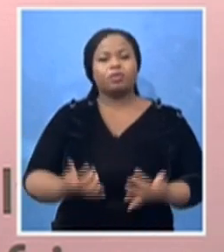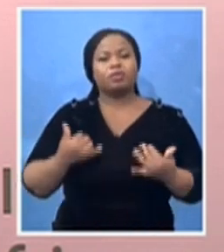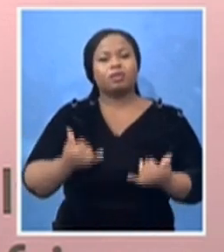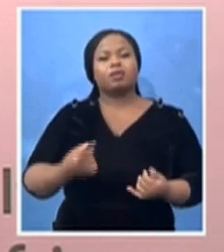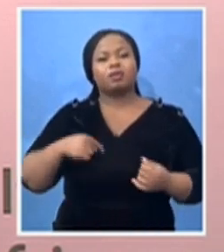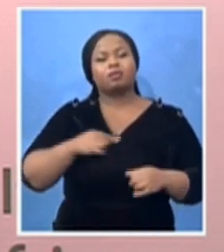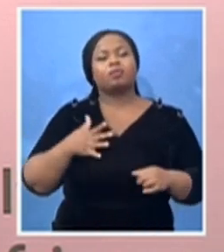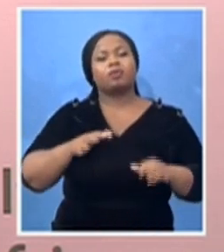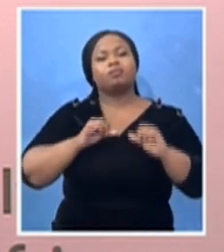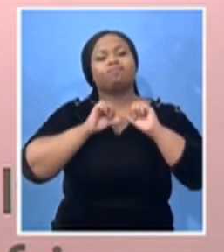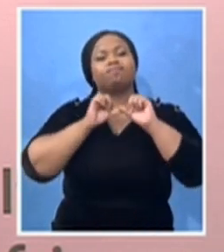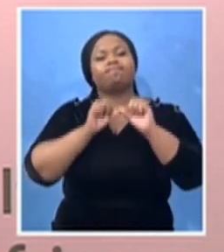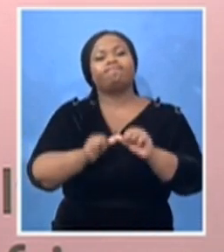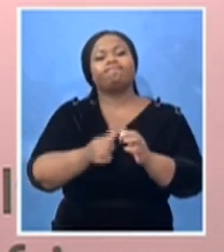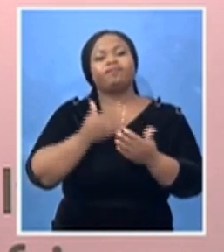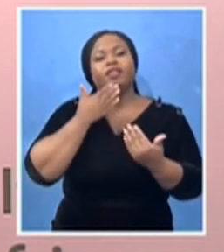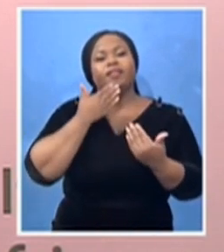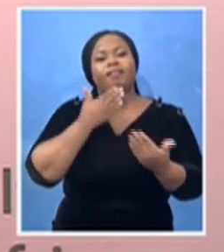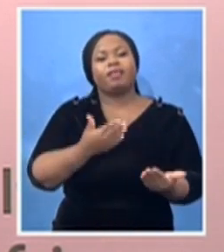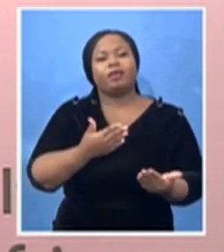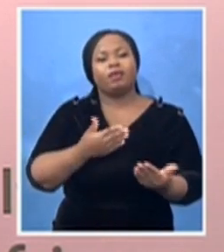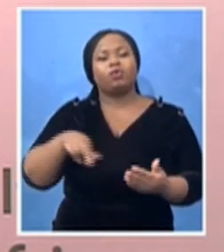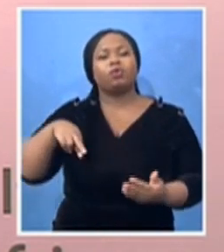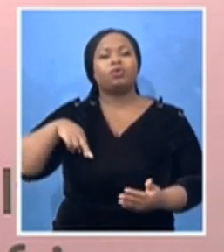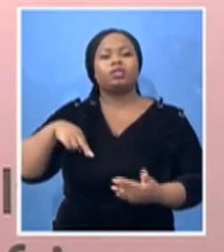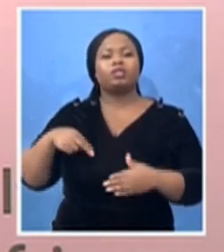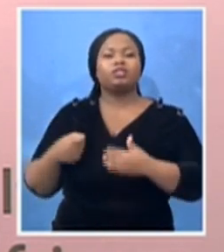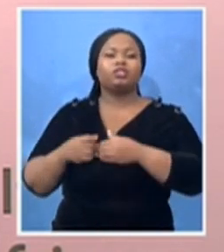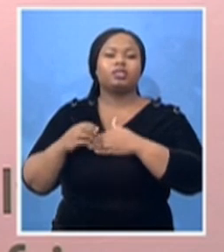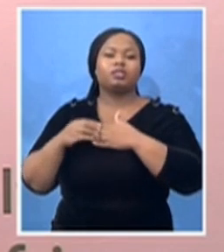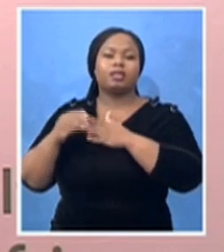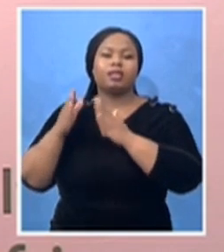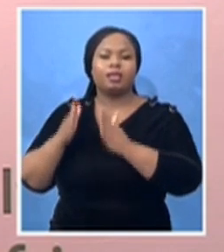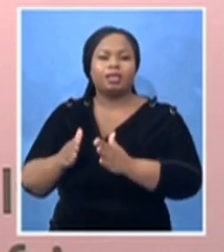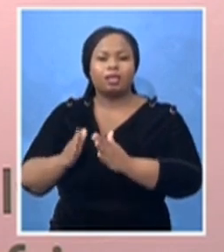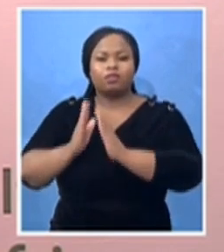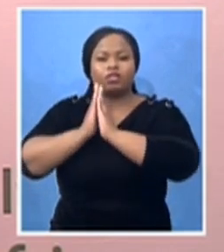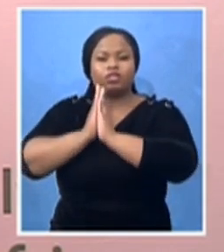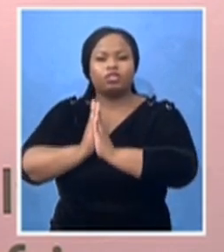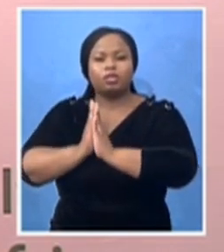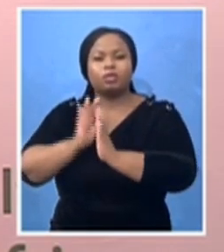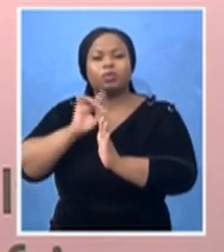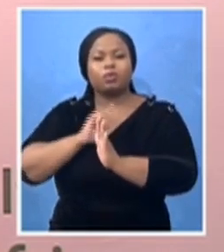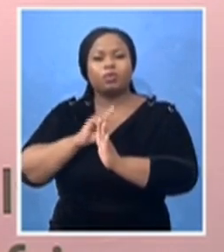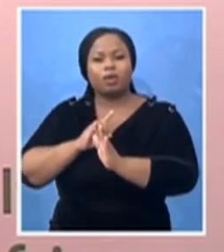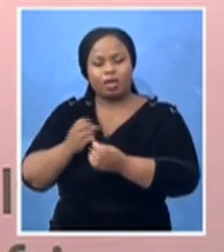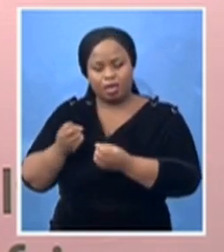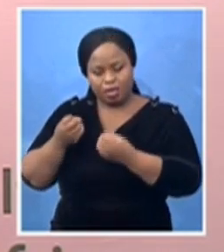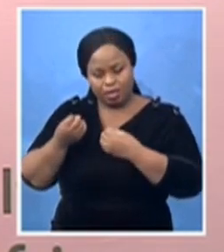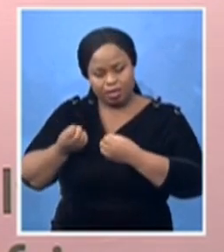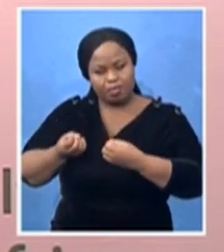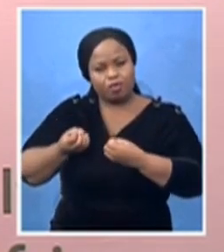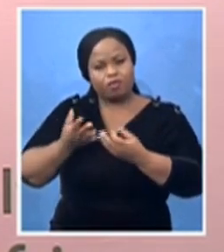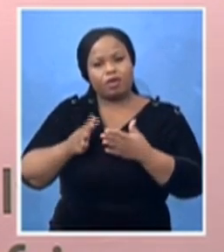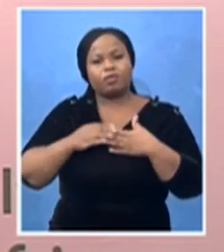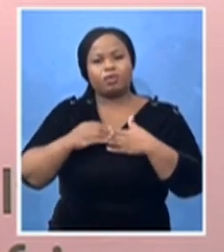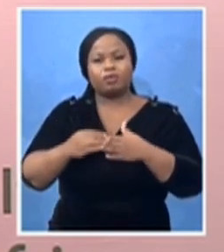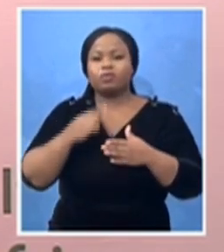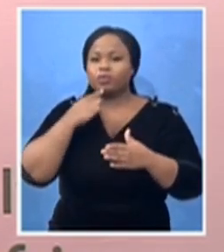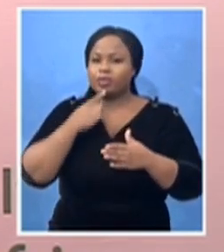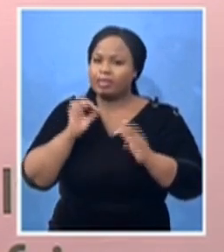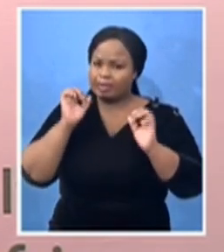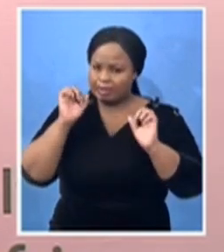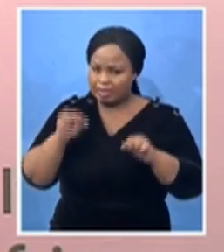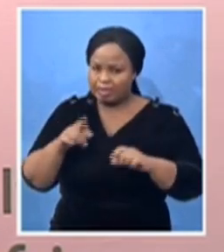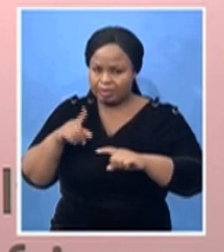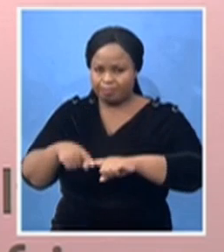religious leaders for going ahead and providing leadership to say, we shall hold all of this, all the